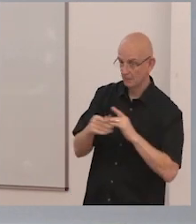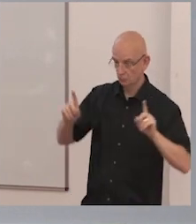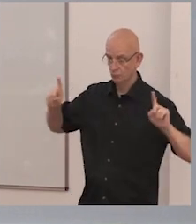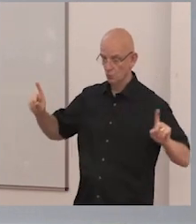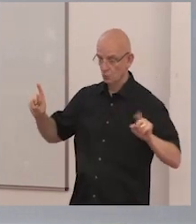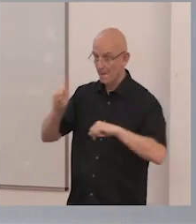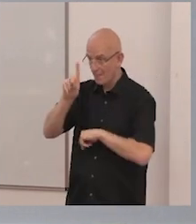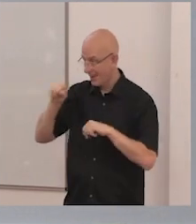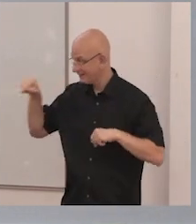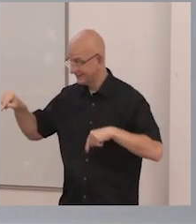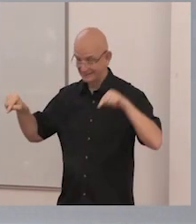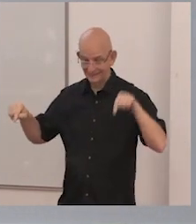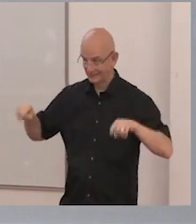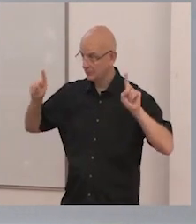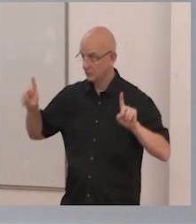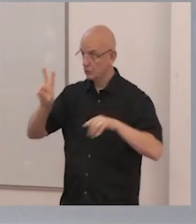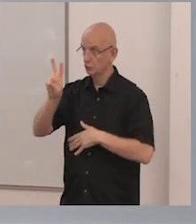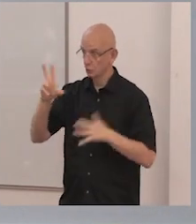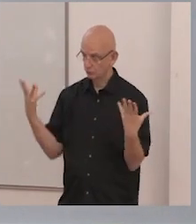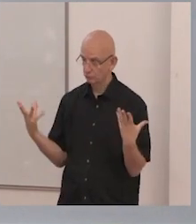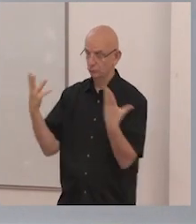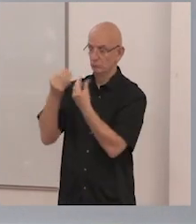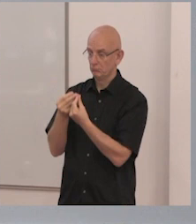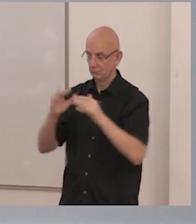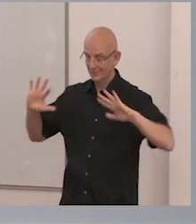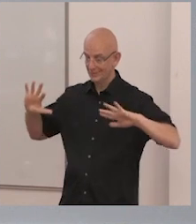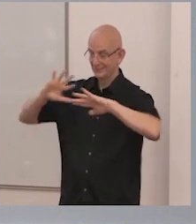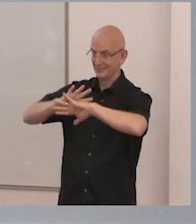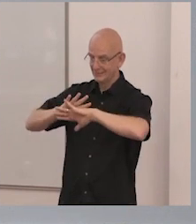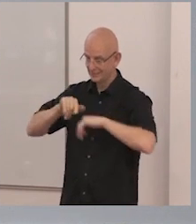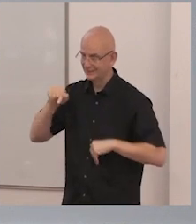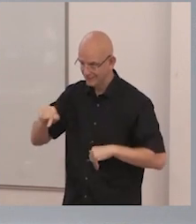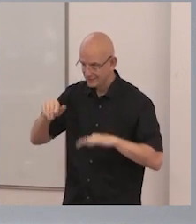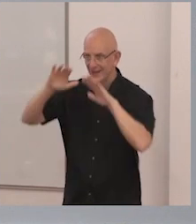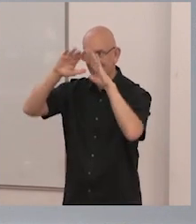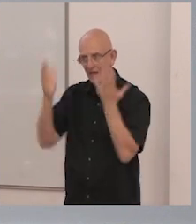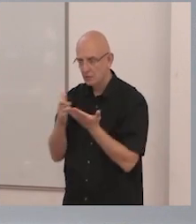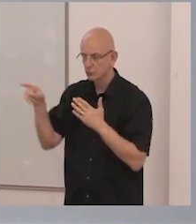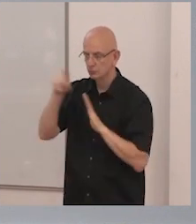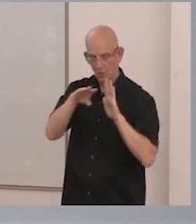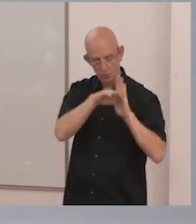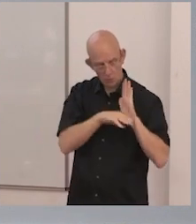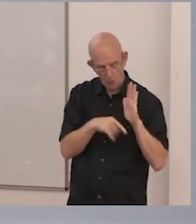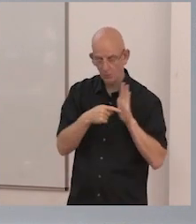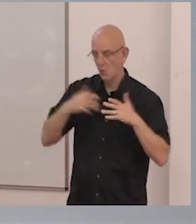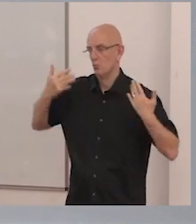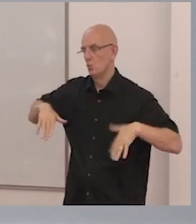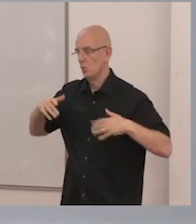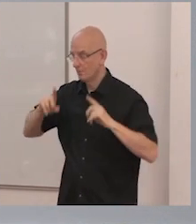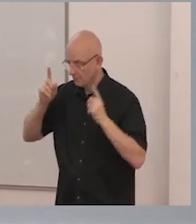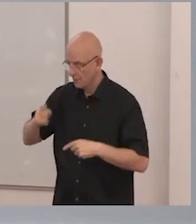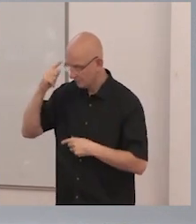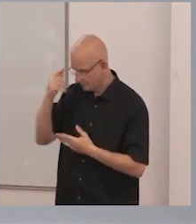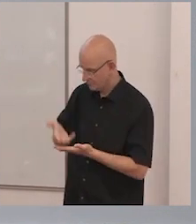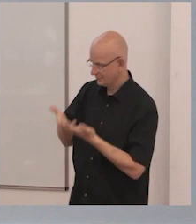tool to address the intersectional discrimination and the specific experiences of that population